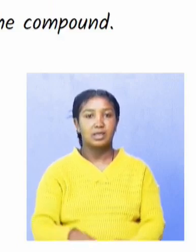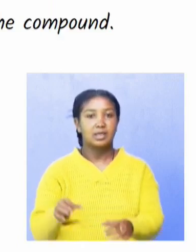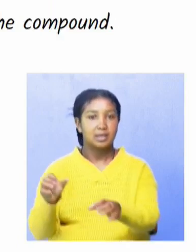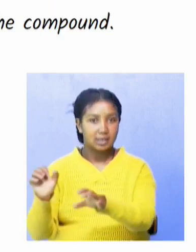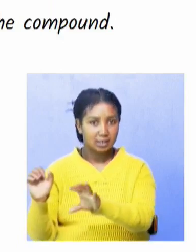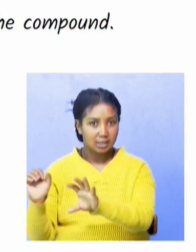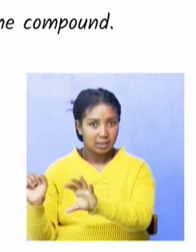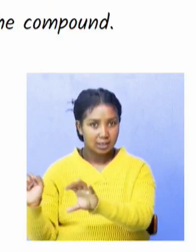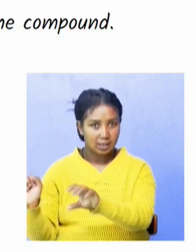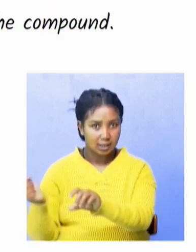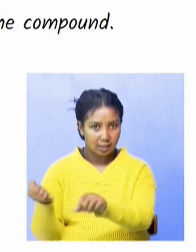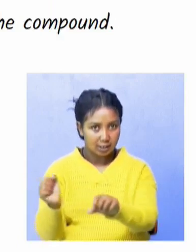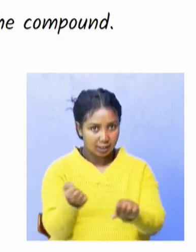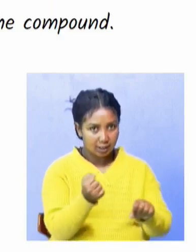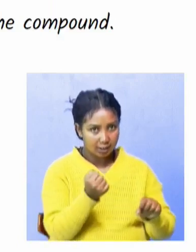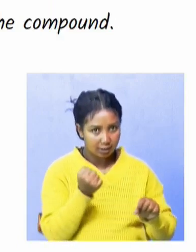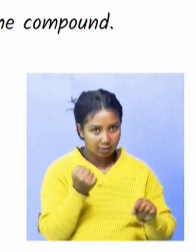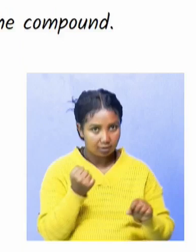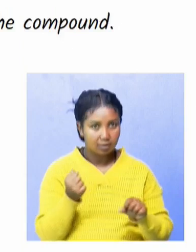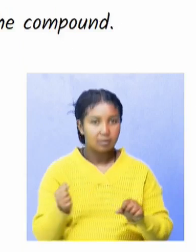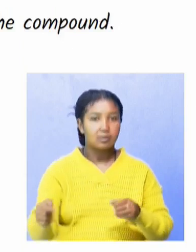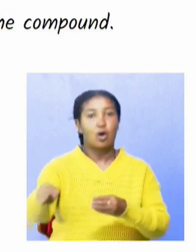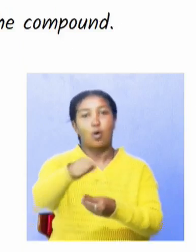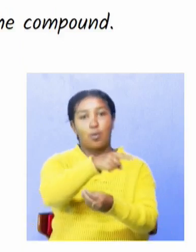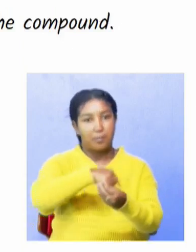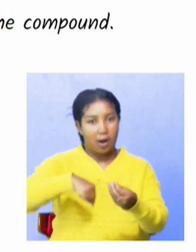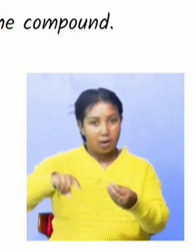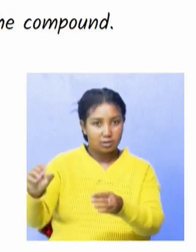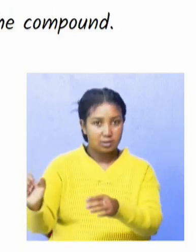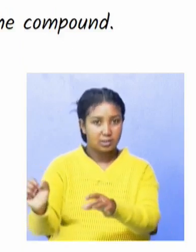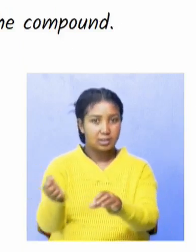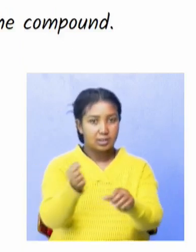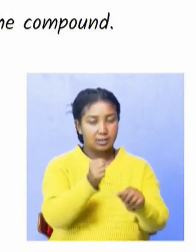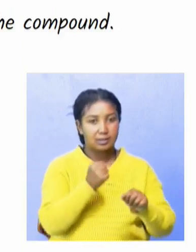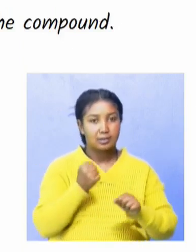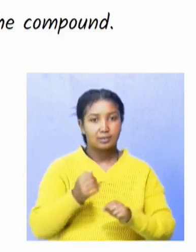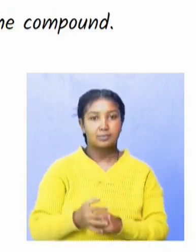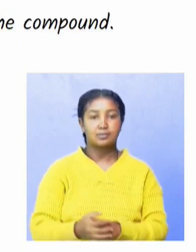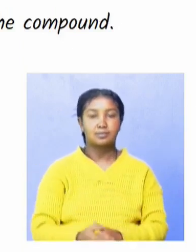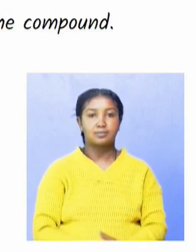cleaning the compound.